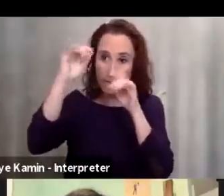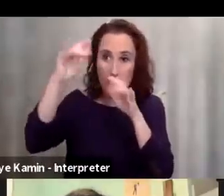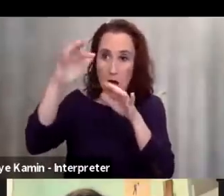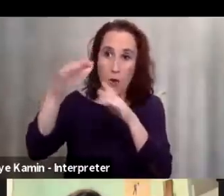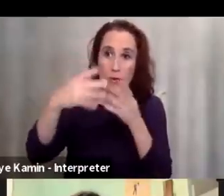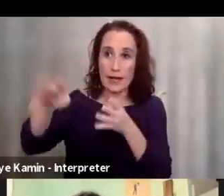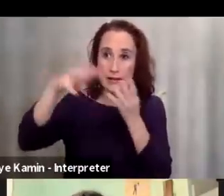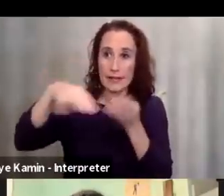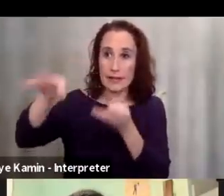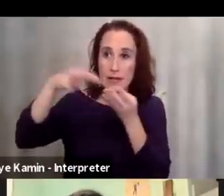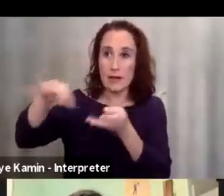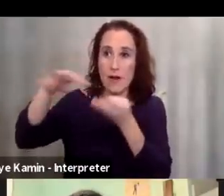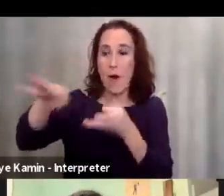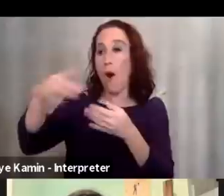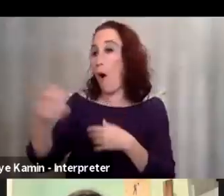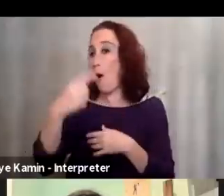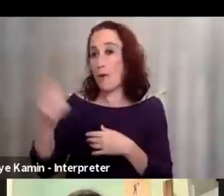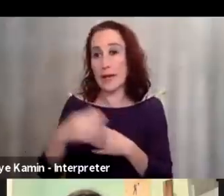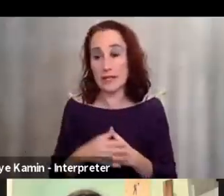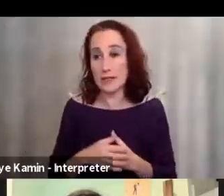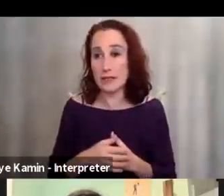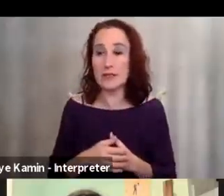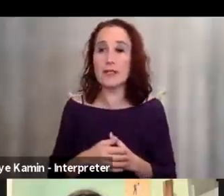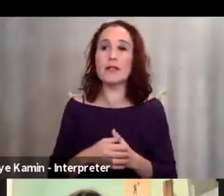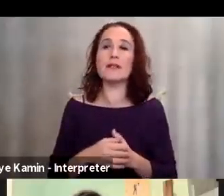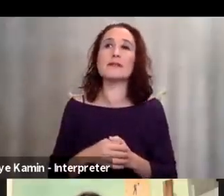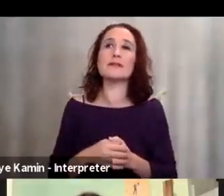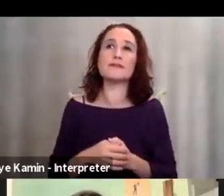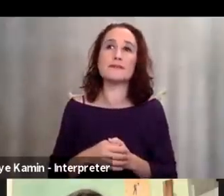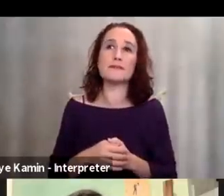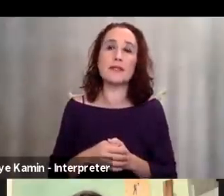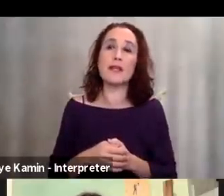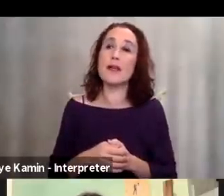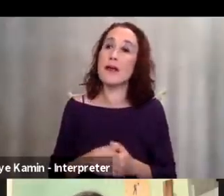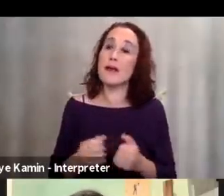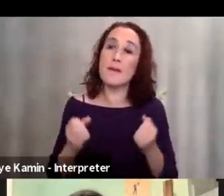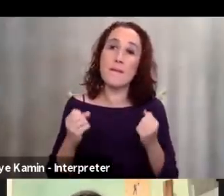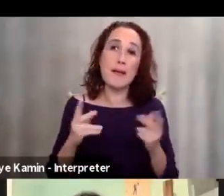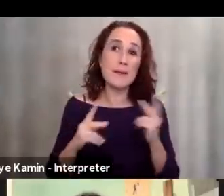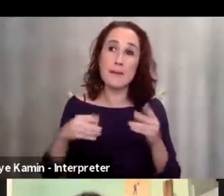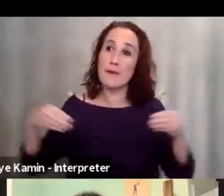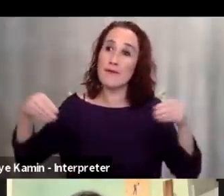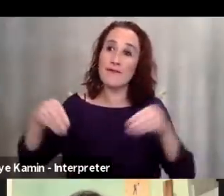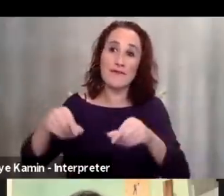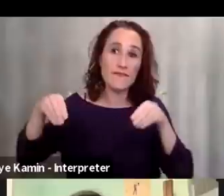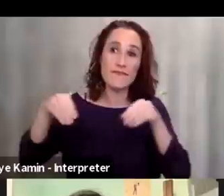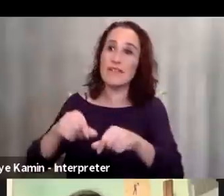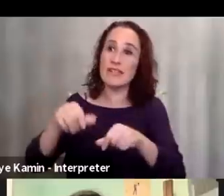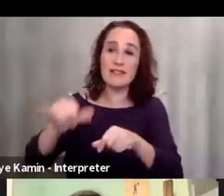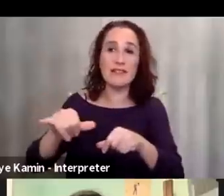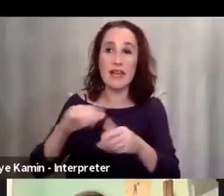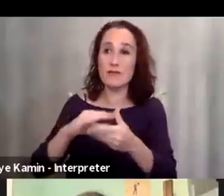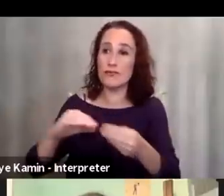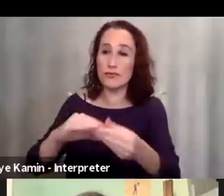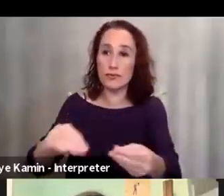you know, and something that's sort of fed by as many people as possible. And a lot of that, I think, has to do with